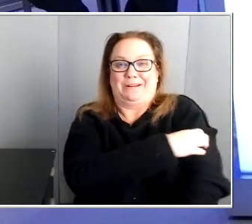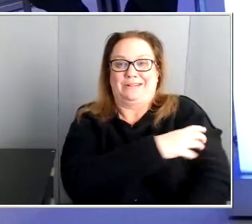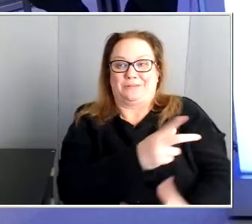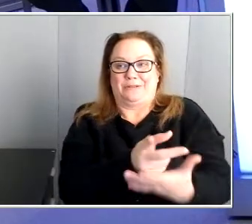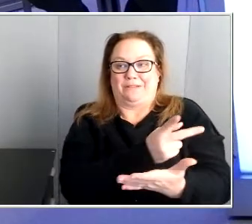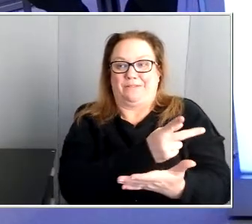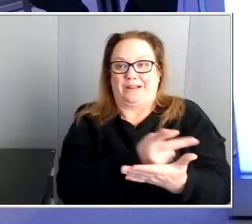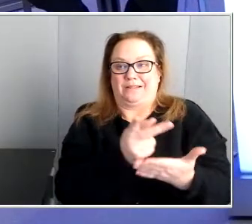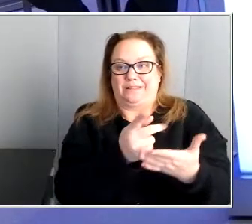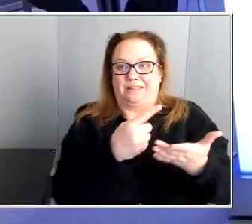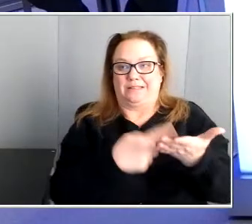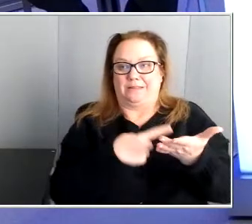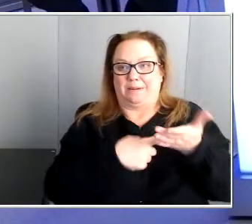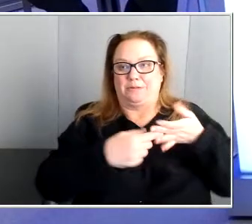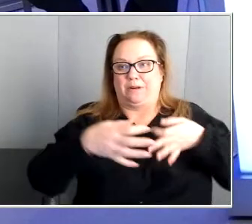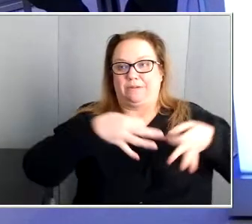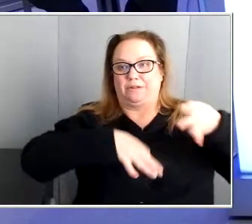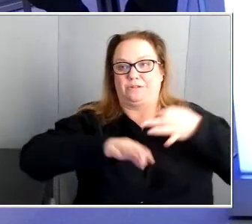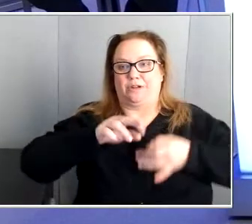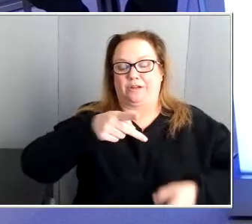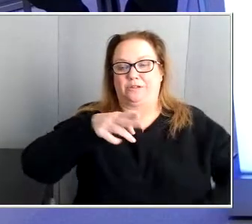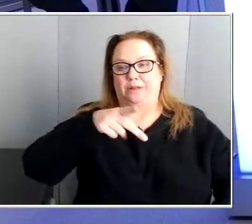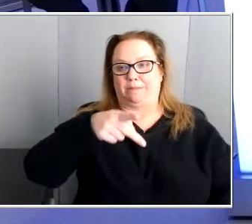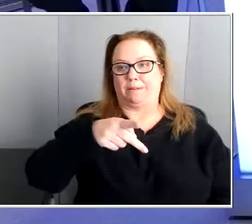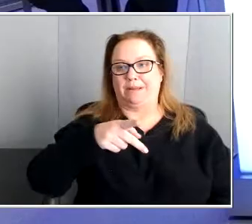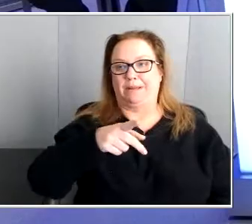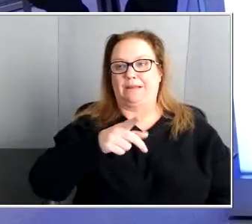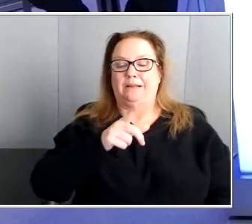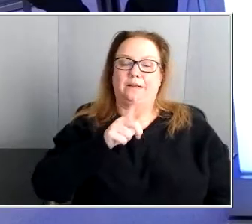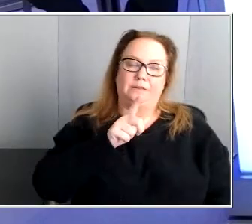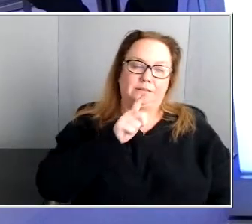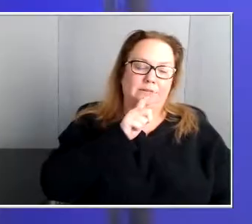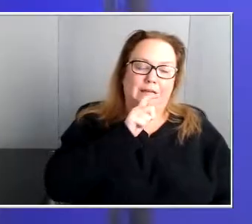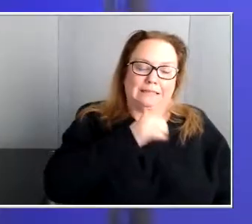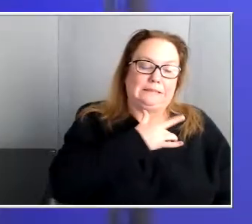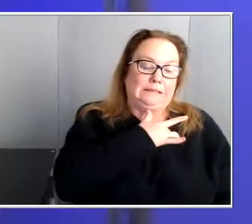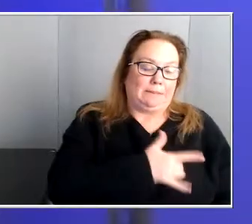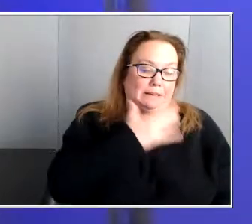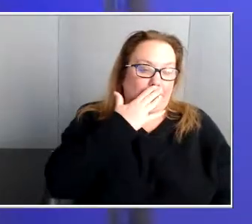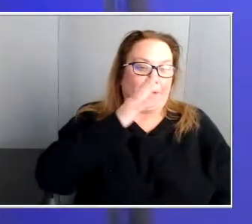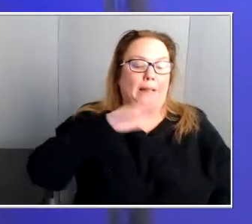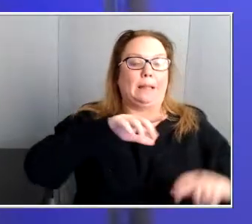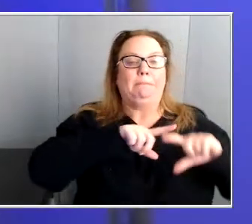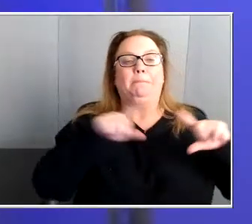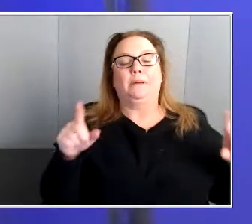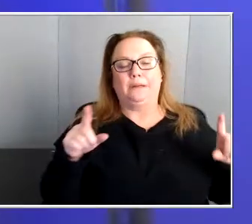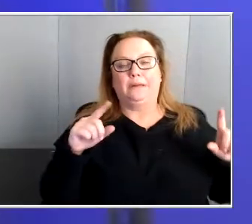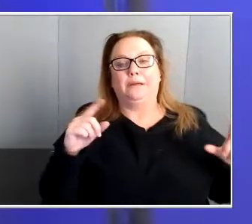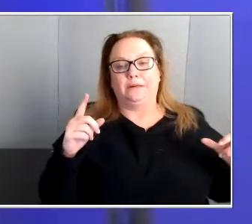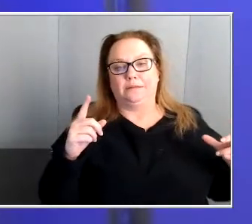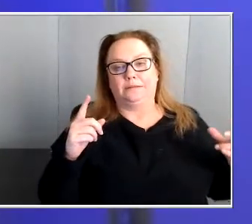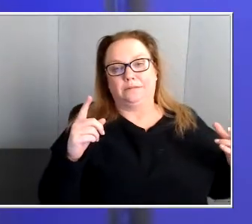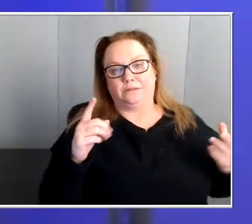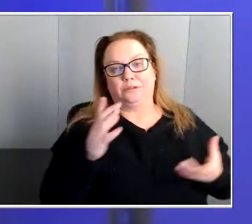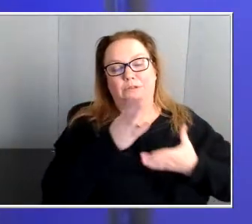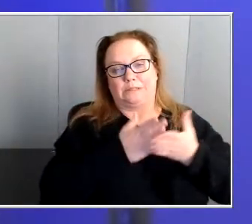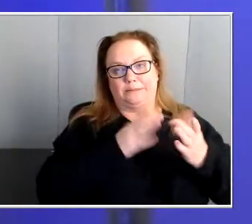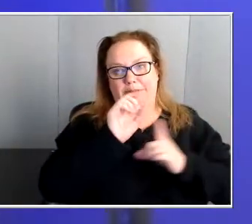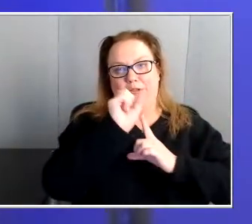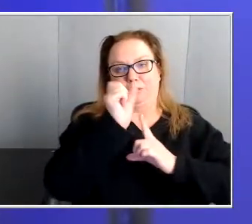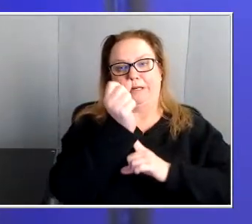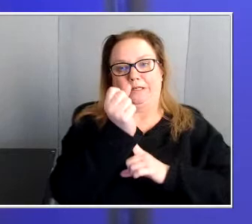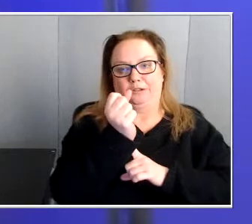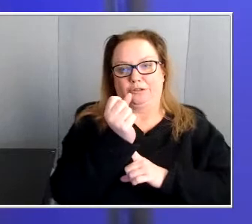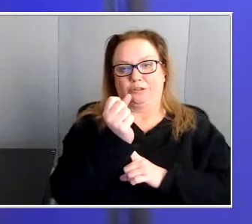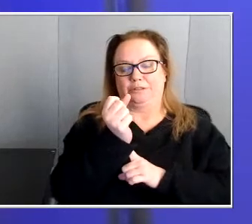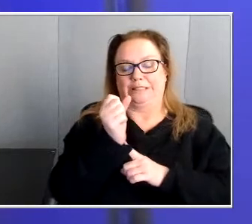sometimes we have to change the pump. It's usually not that grave a situation, but there are some situations wherein